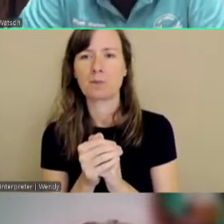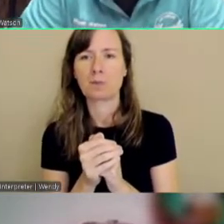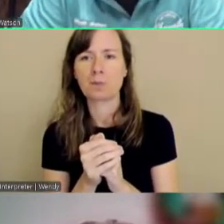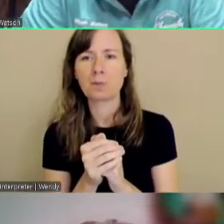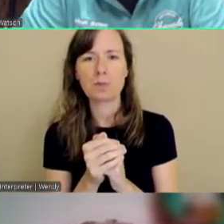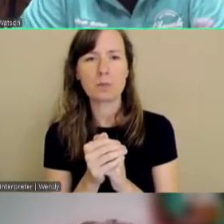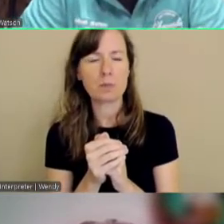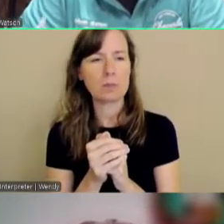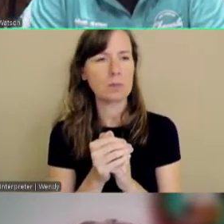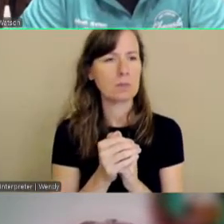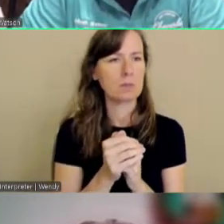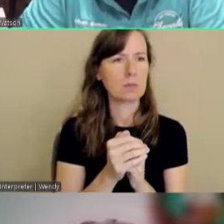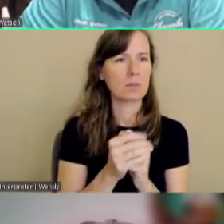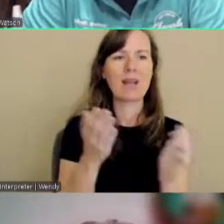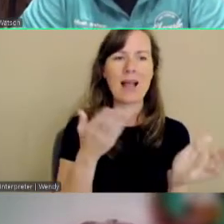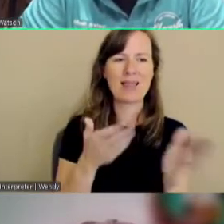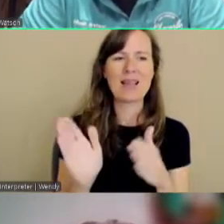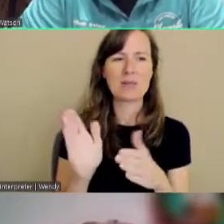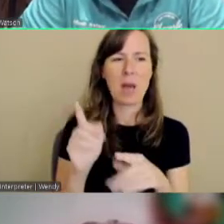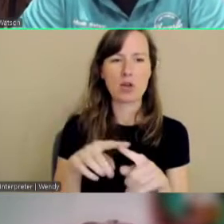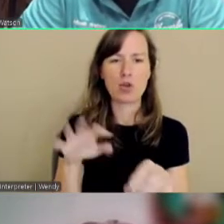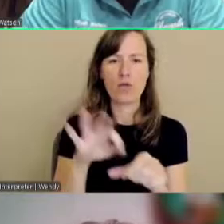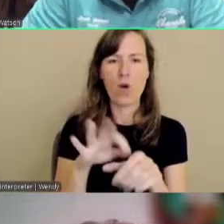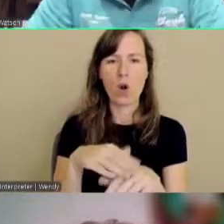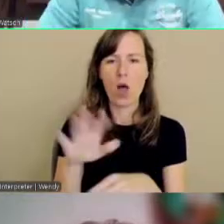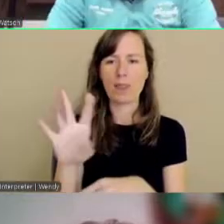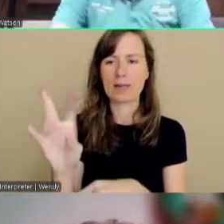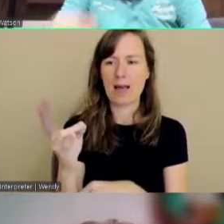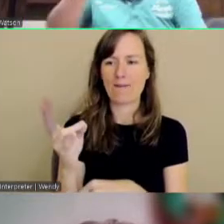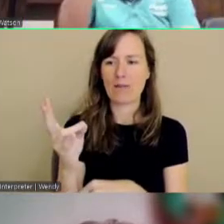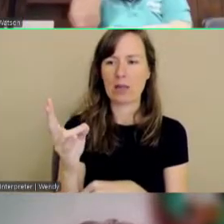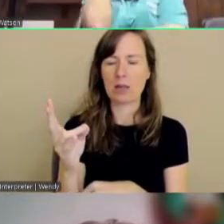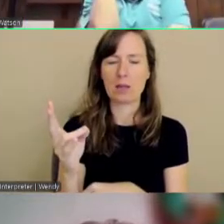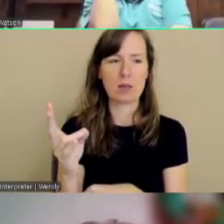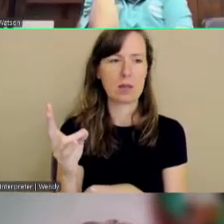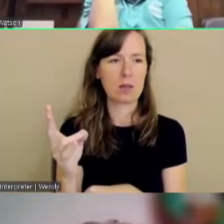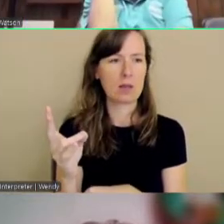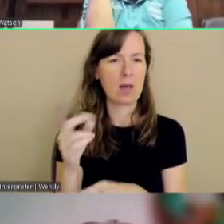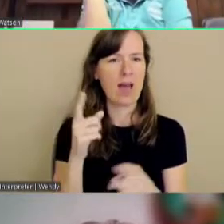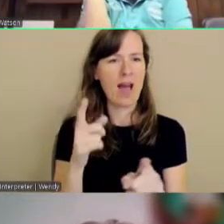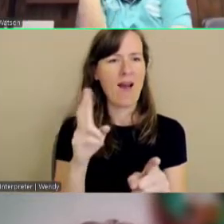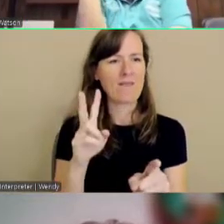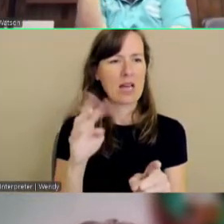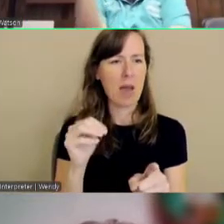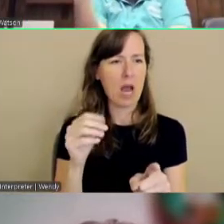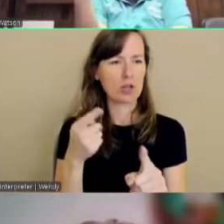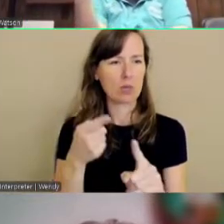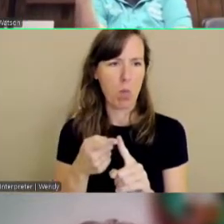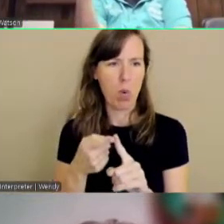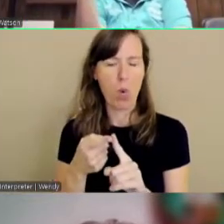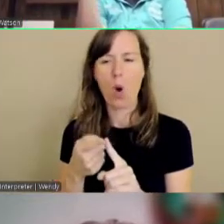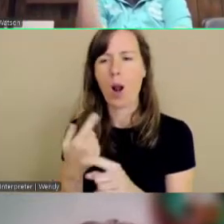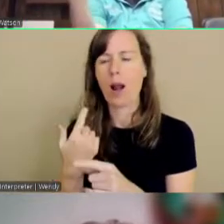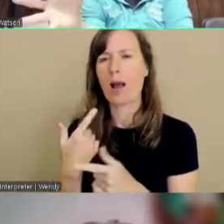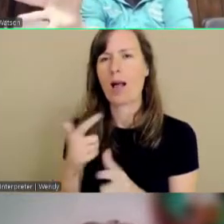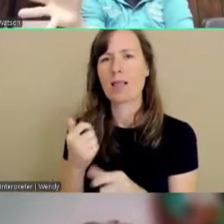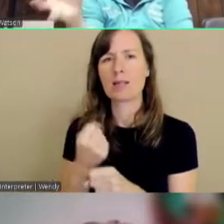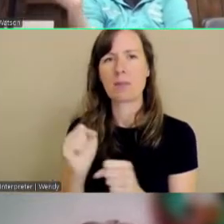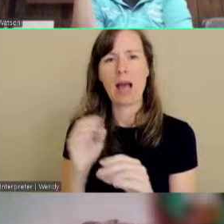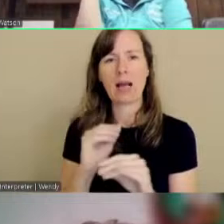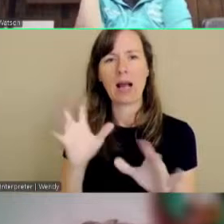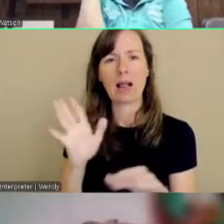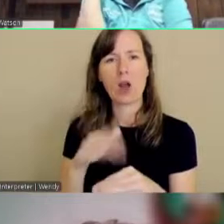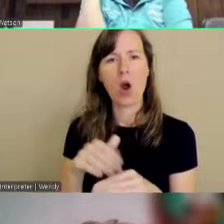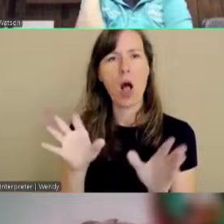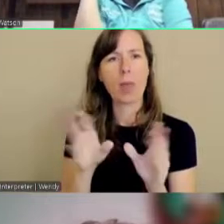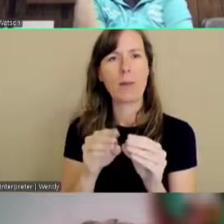Yeah, let's plan to vote on the 7th. But I think, to the vice mayor's point, let's make clear on the meeting